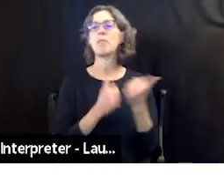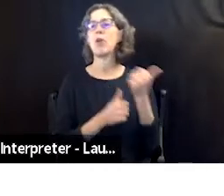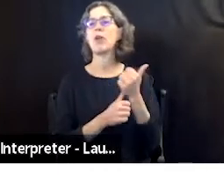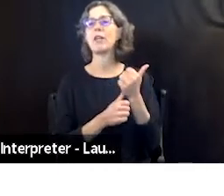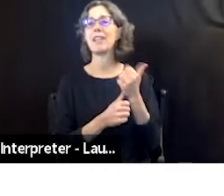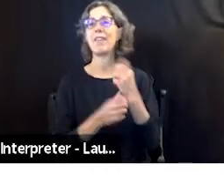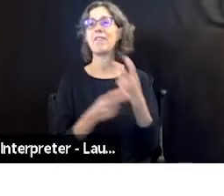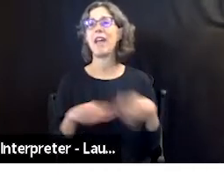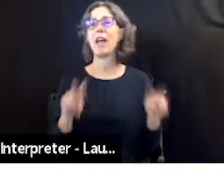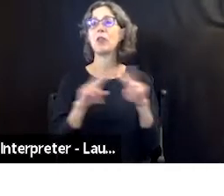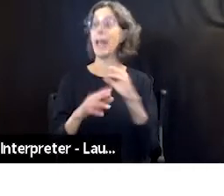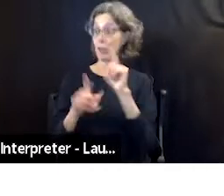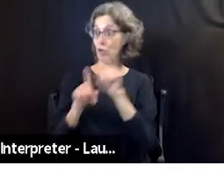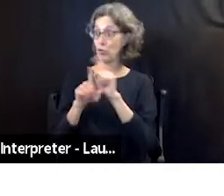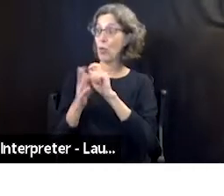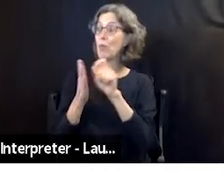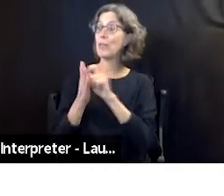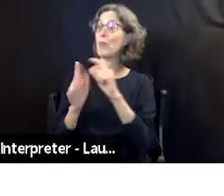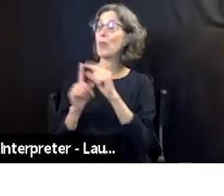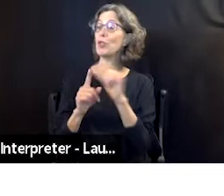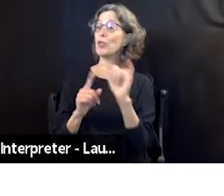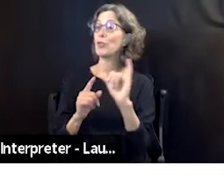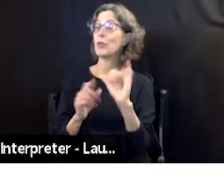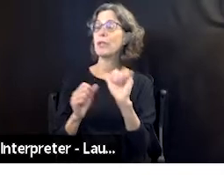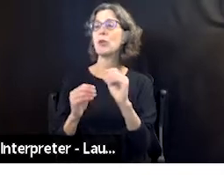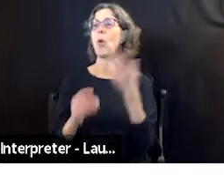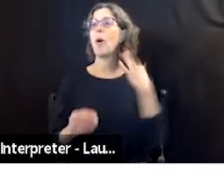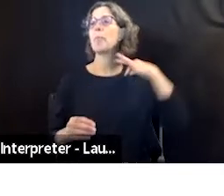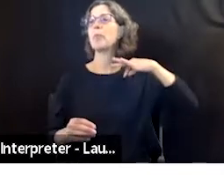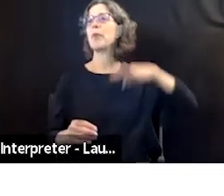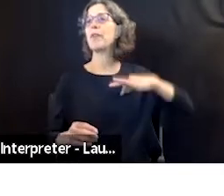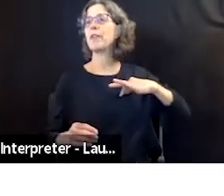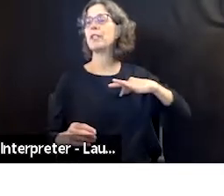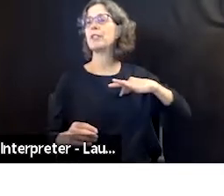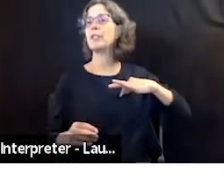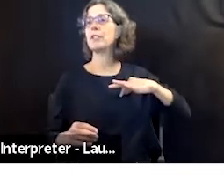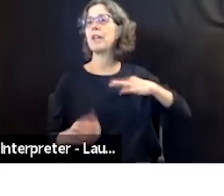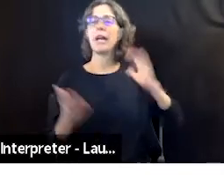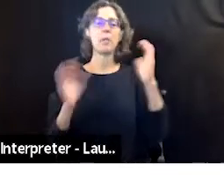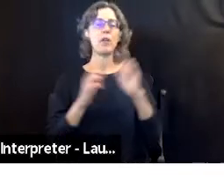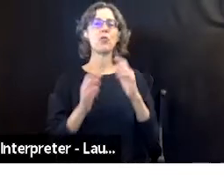the written word, right? It's so privileged mm-hmm. Over oral